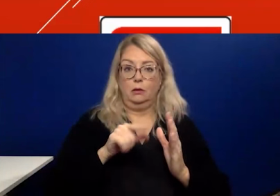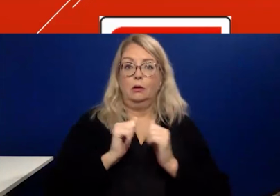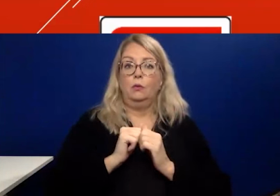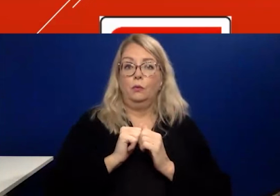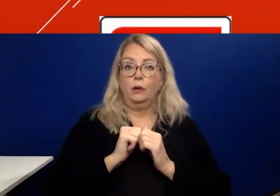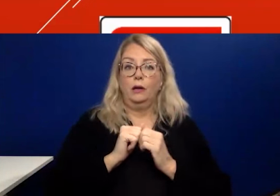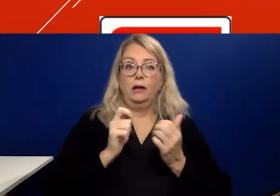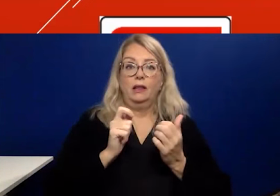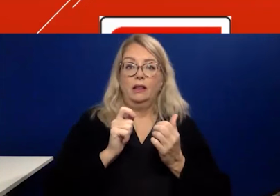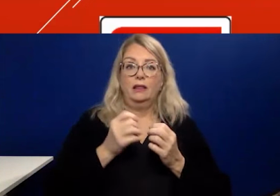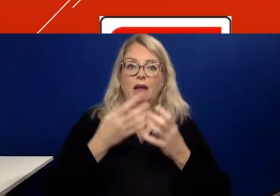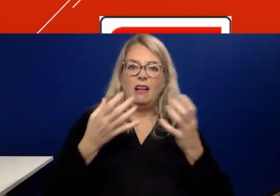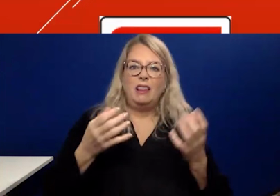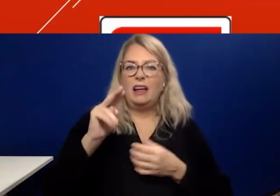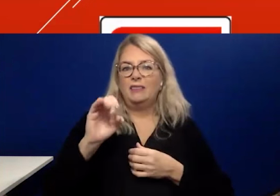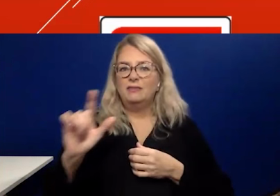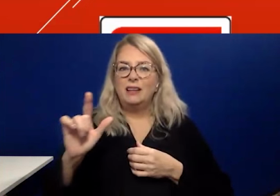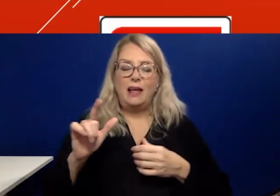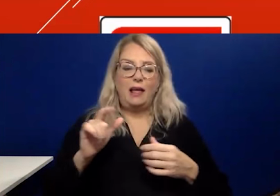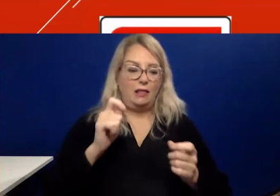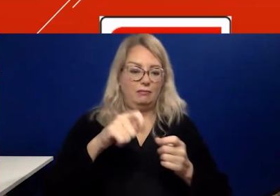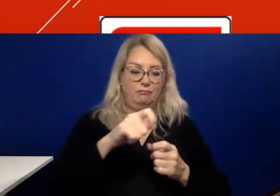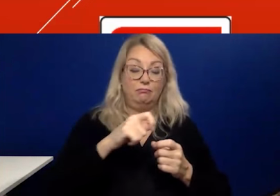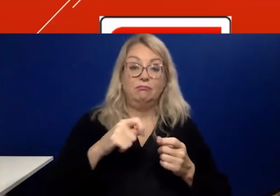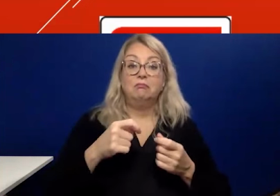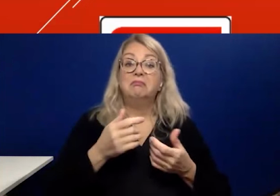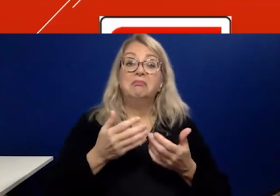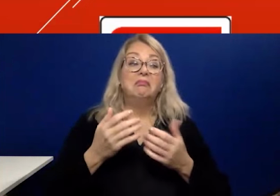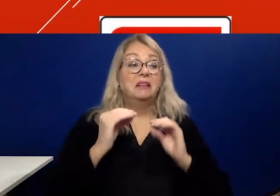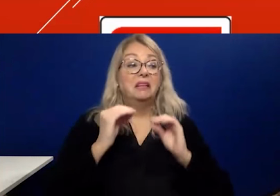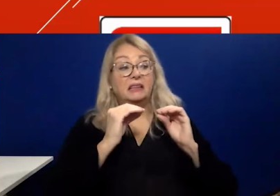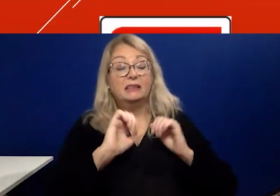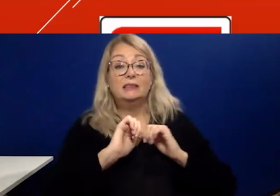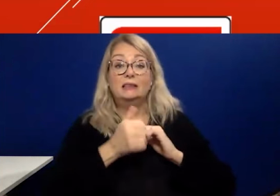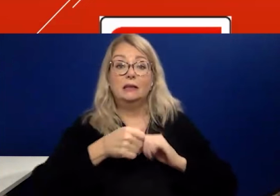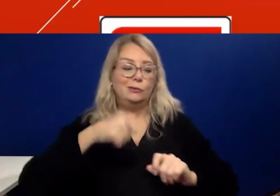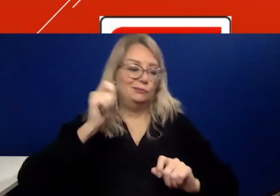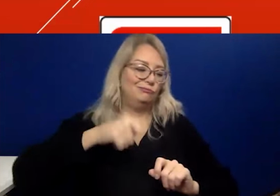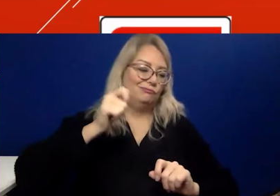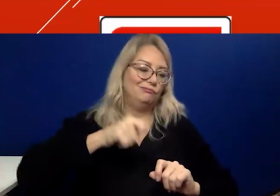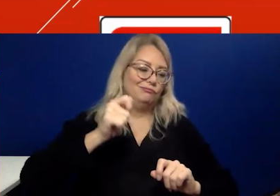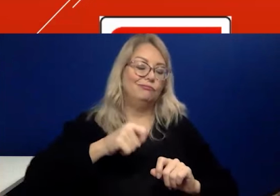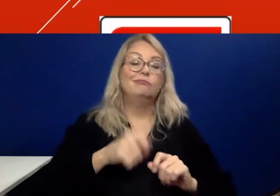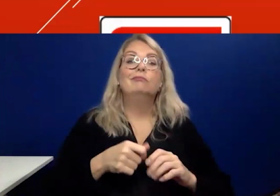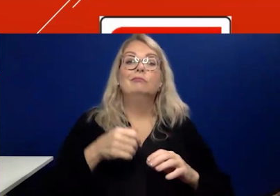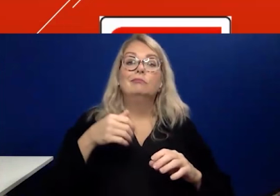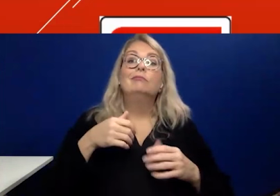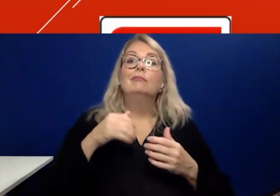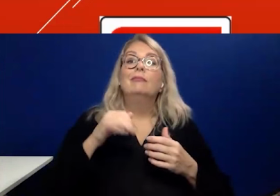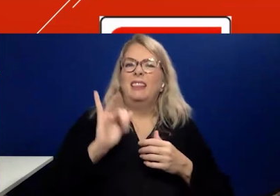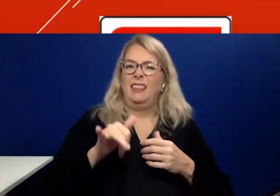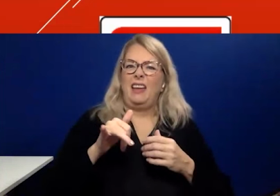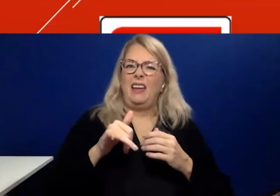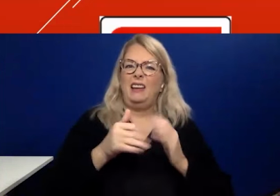bunch of nails in it. And they basically go through a process of teaching those students how to drive a nail, right? Now, that's a competency and